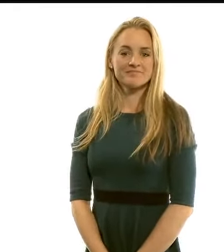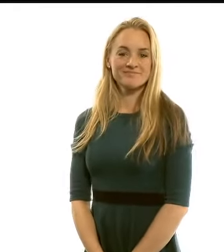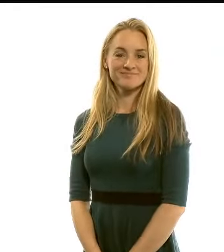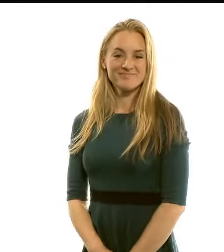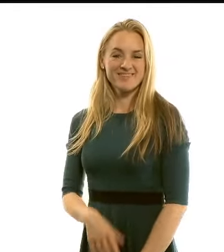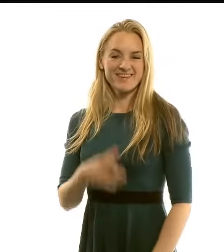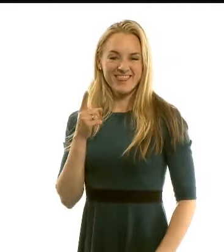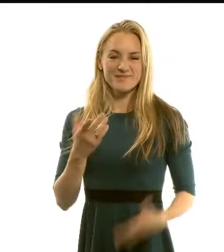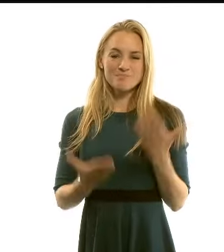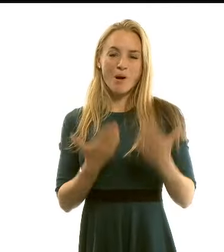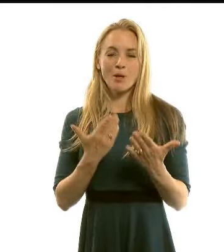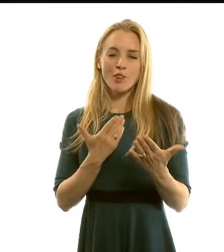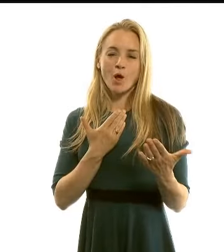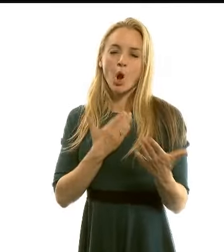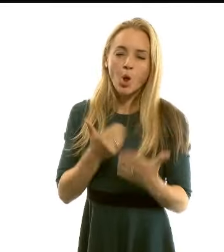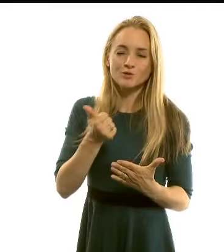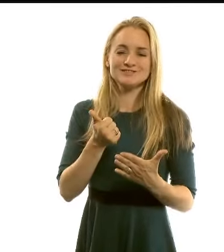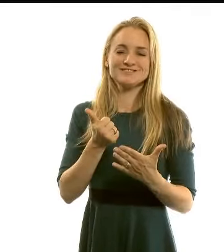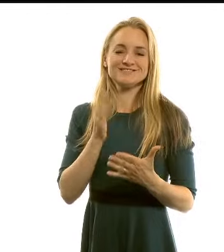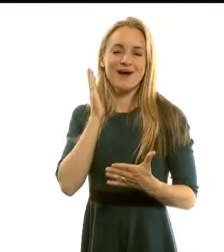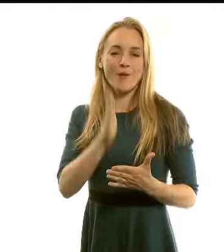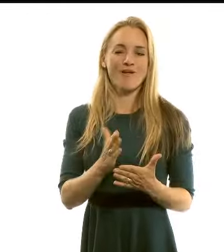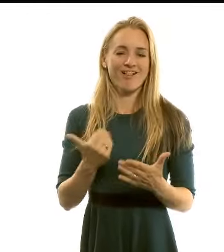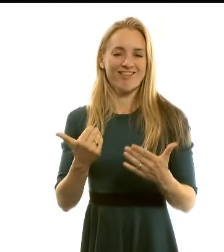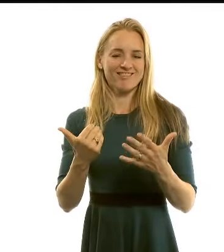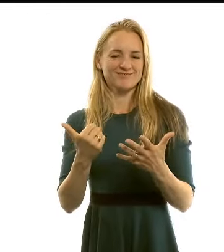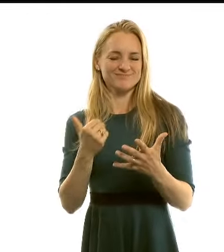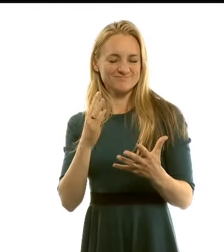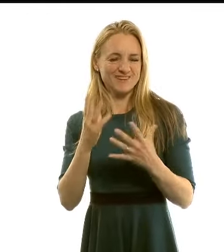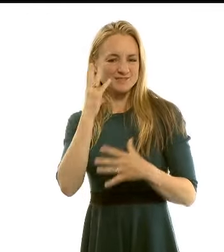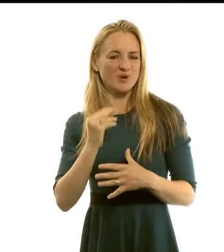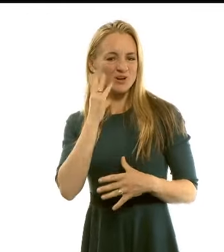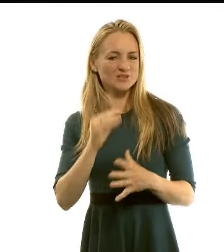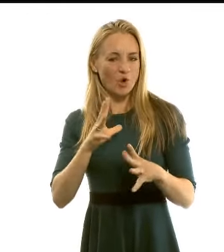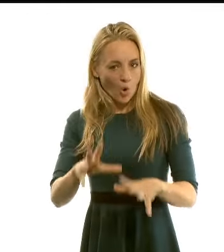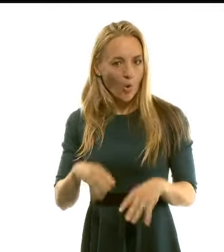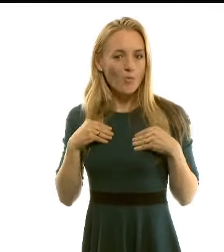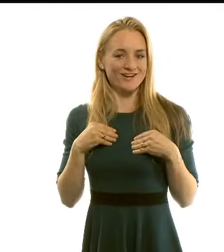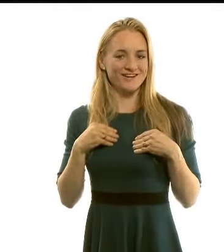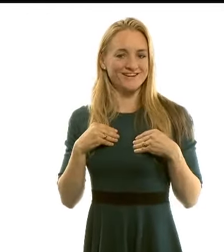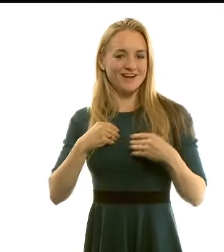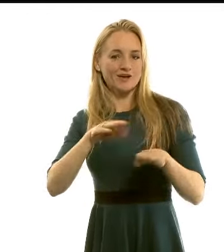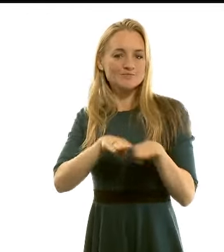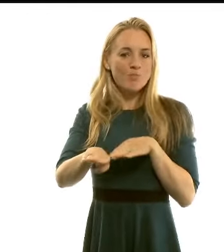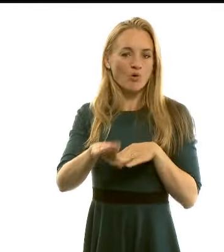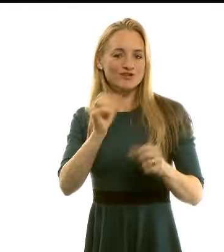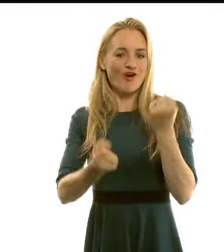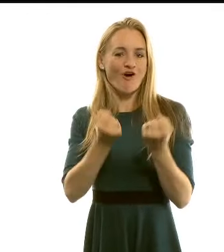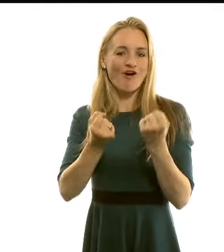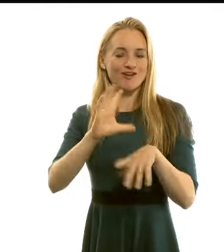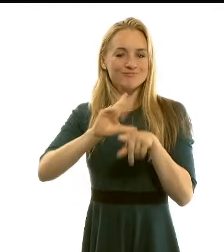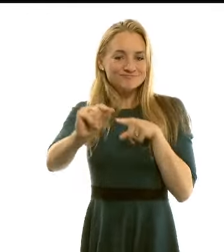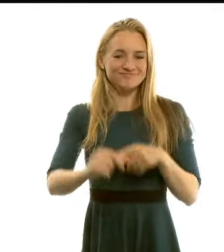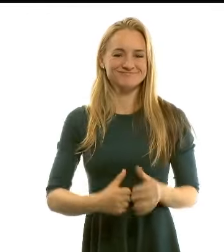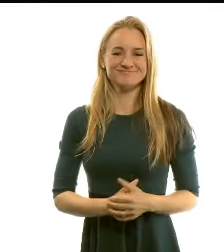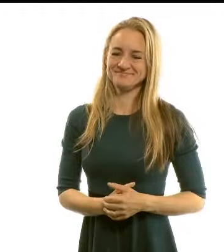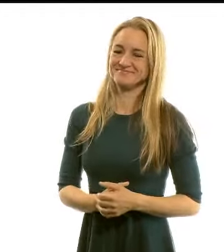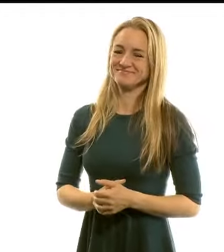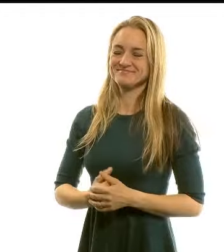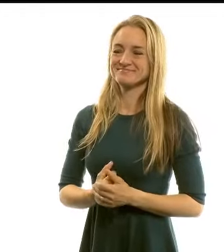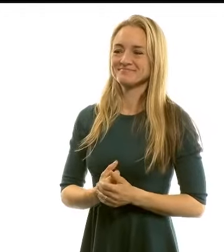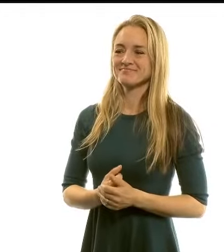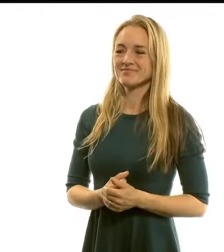car. No. You're right, I have 5. Yeah, I knew it. Yeah. After all that soothing brick building, I think I'm ready for some excitement. Hold on, Ed, take this and